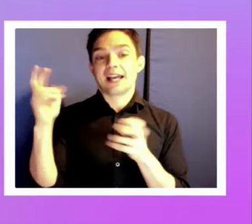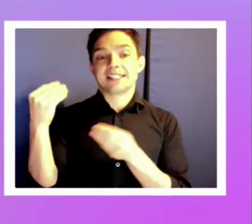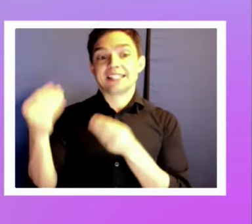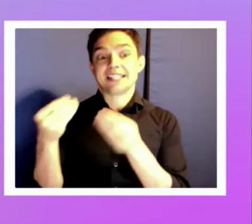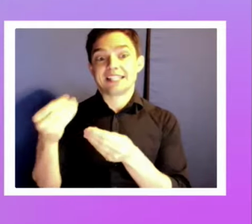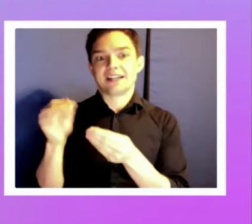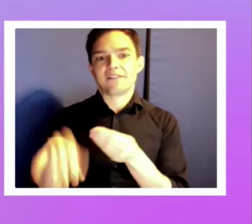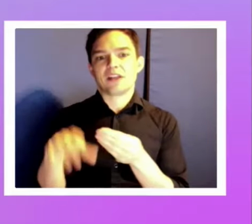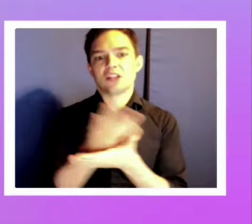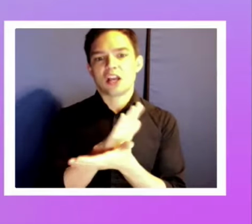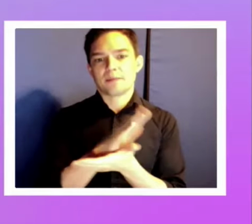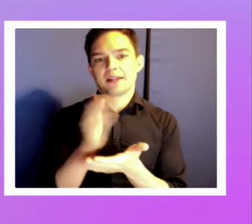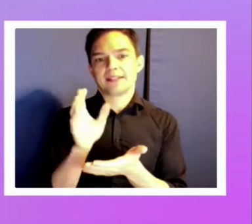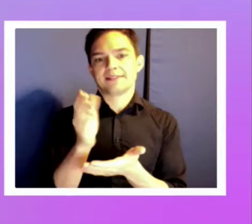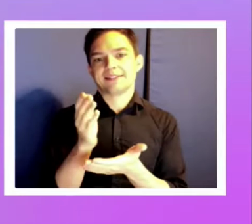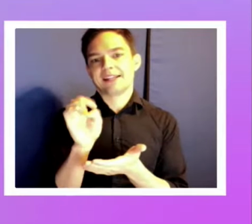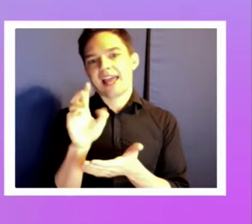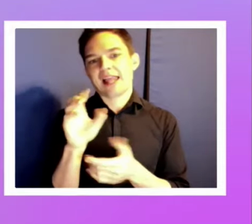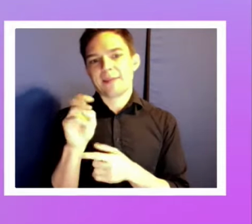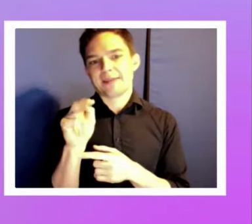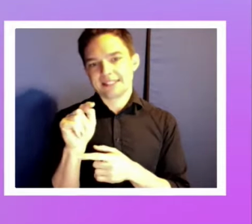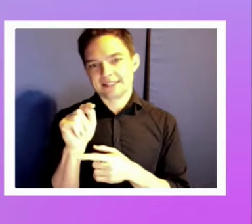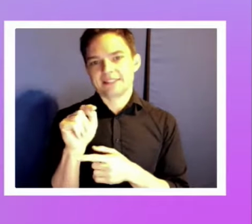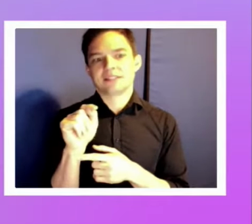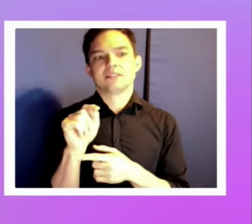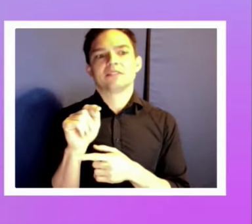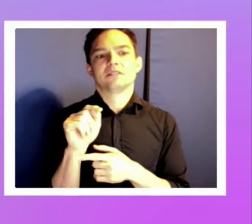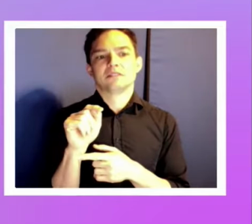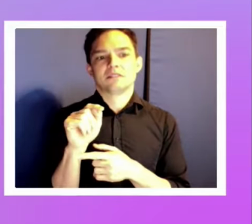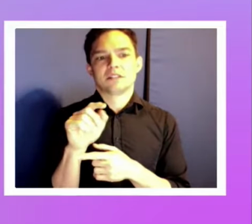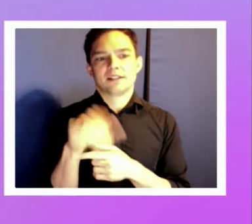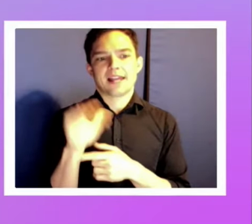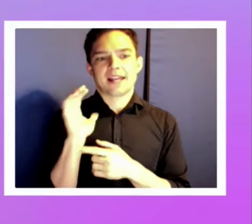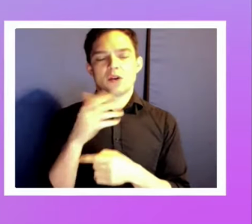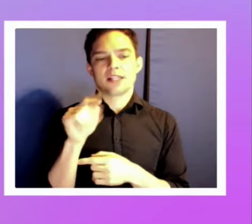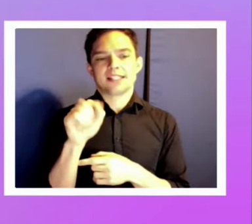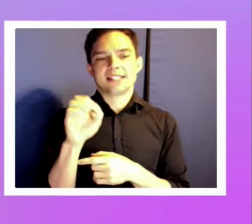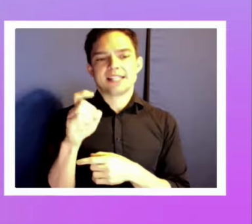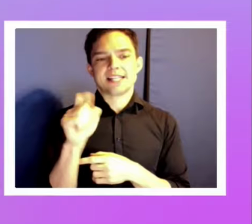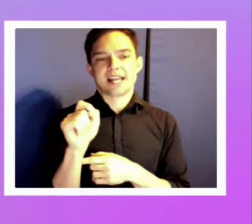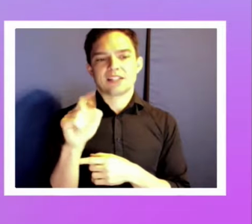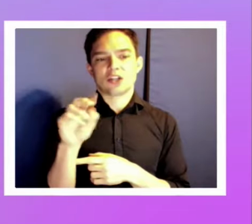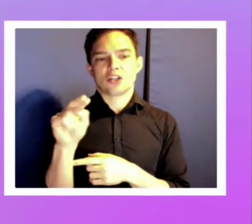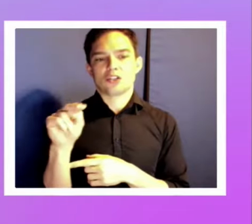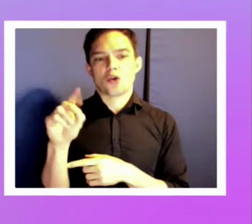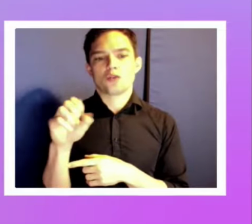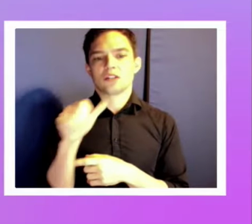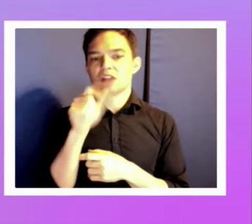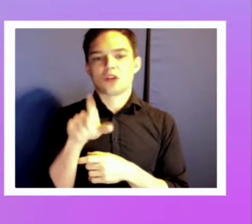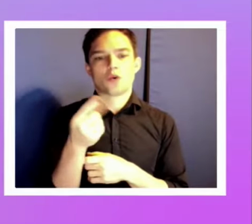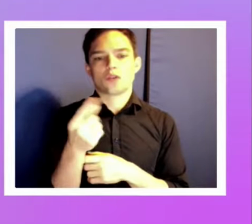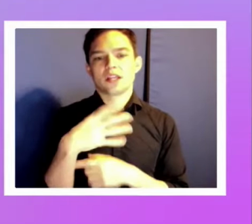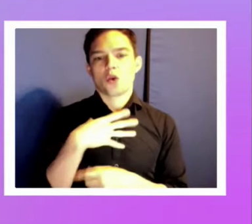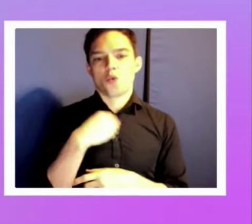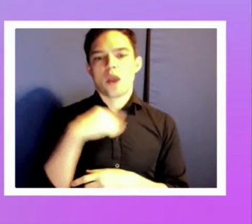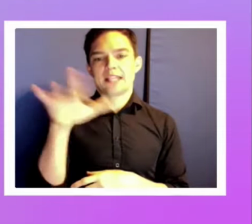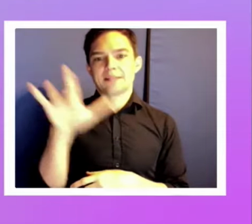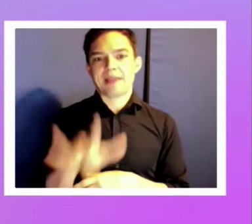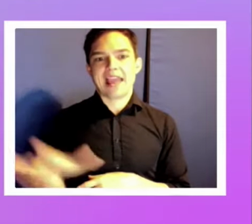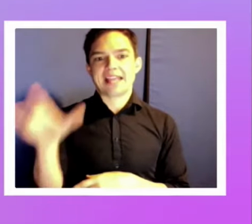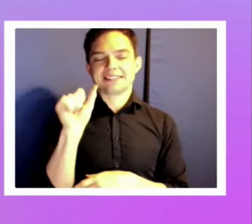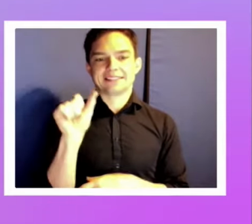as children that are text nodes that are not only white space. So to unpack